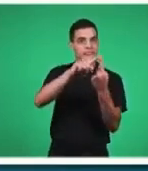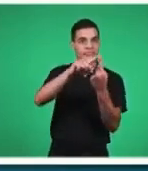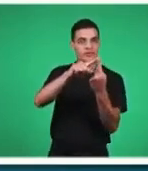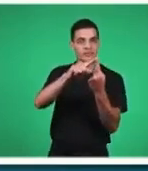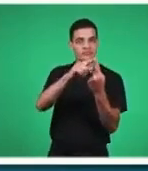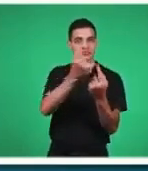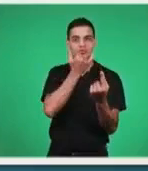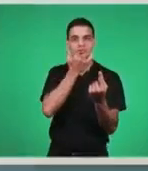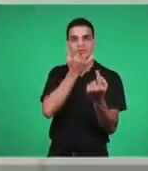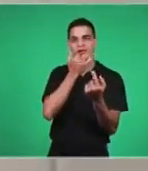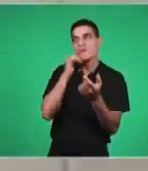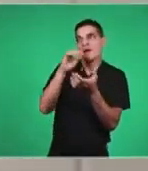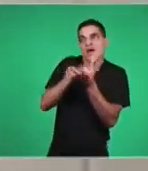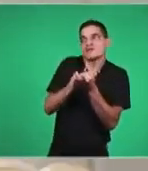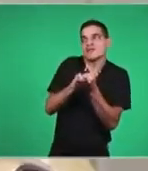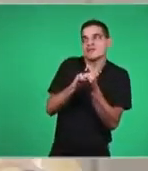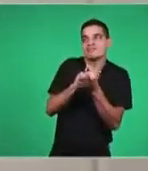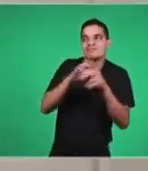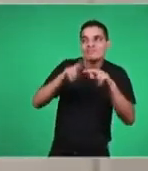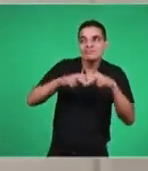So one of the excuses were,